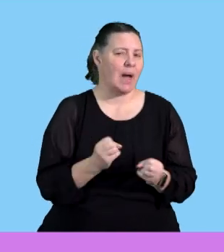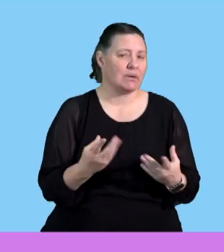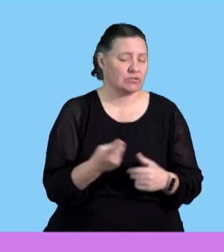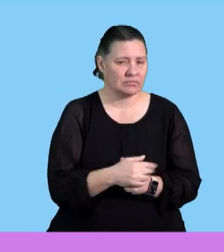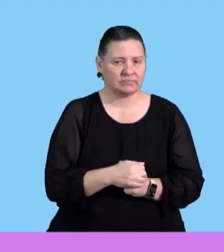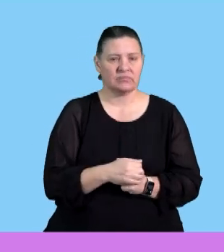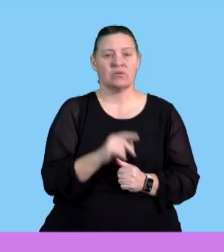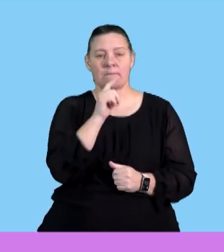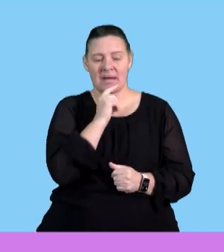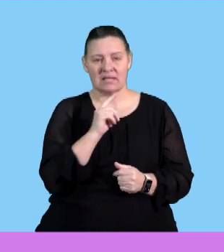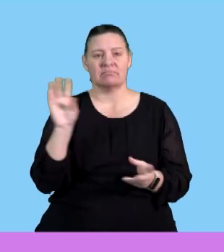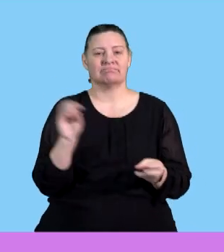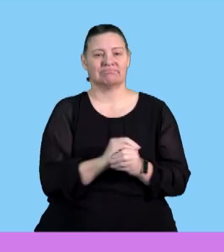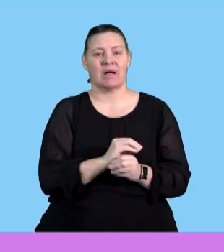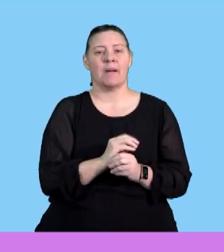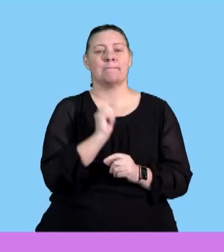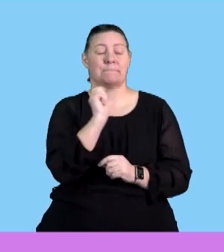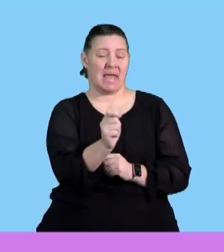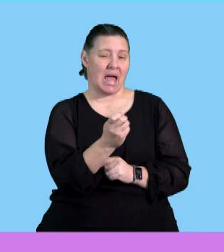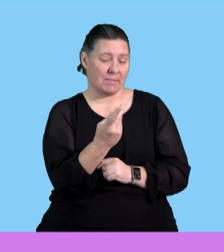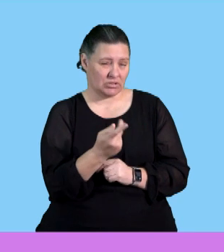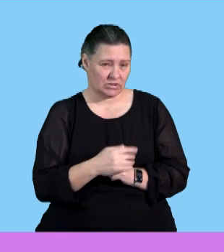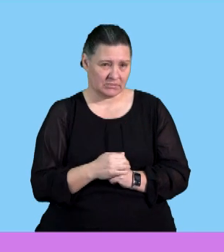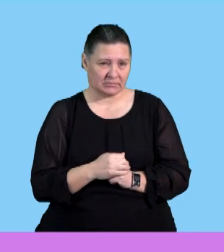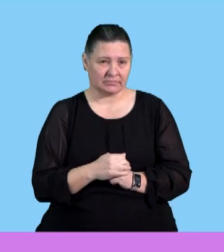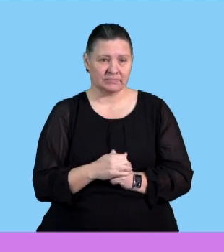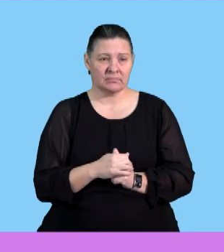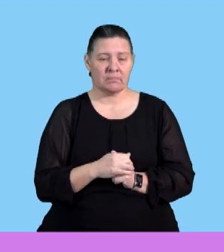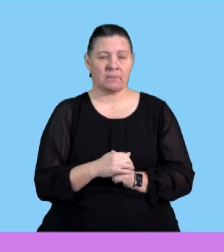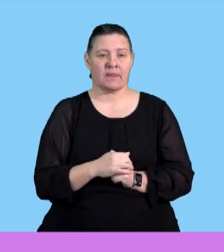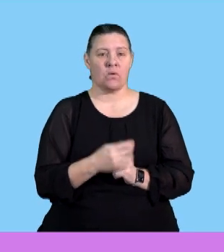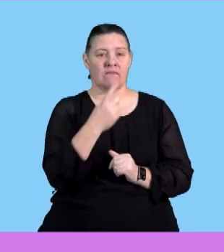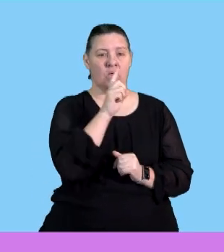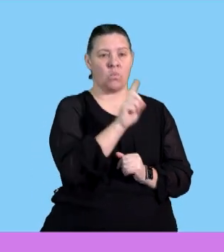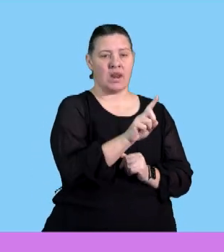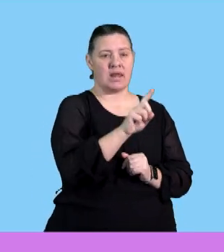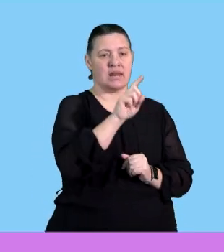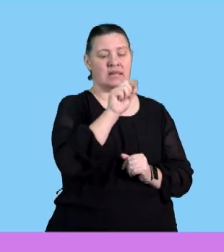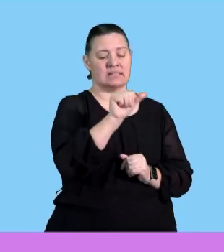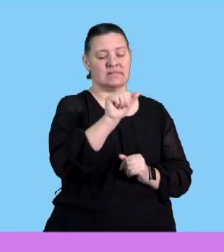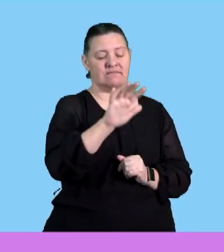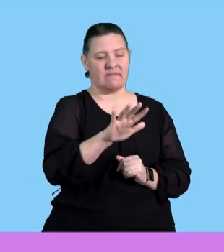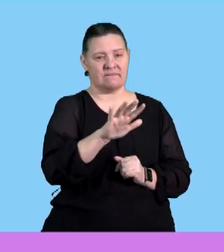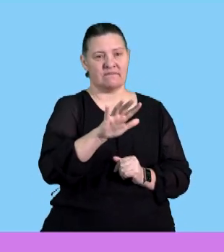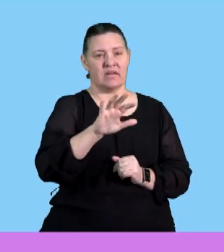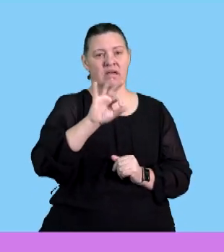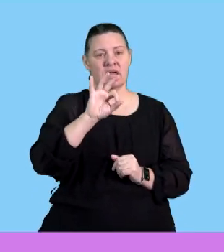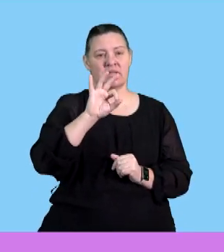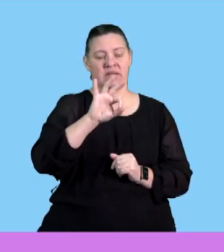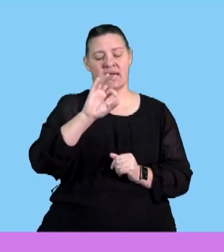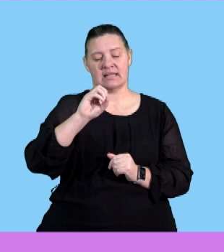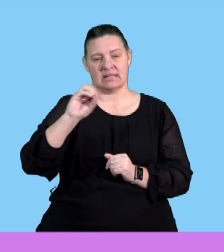we need to calculate the total amount that will be paid actually. So we have